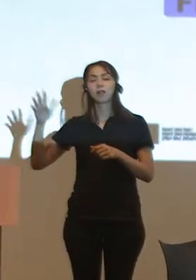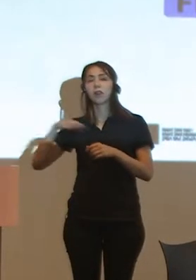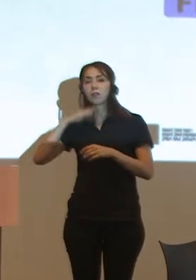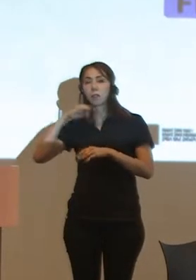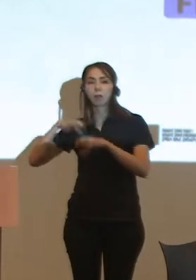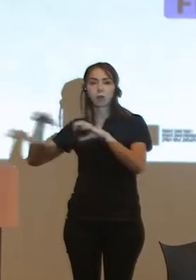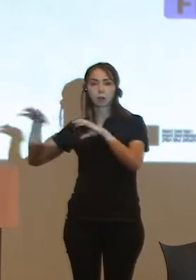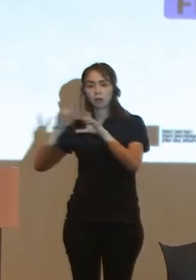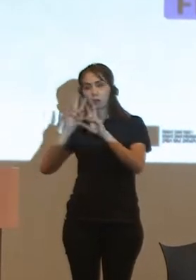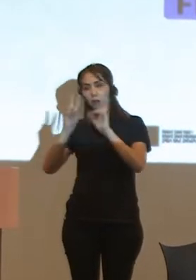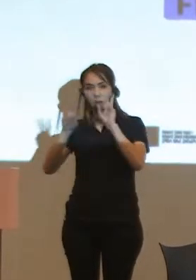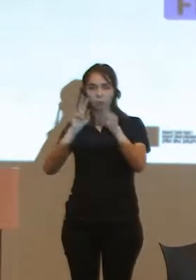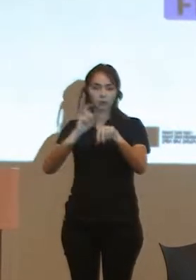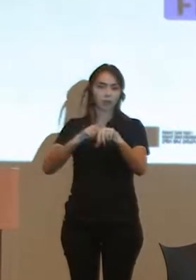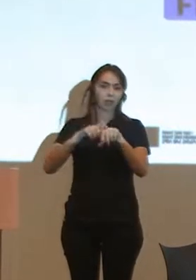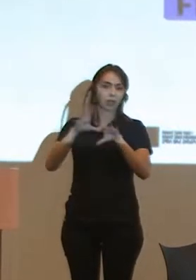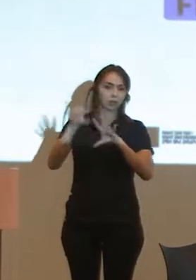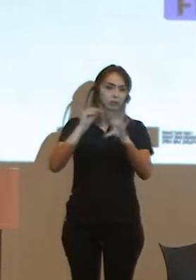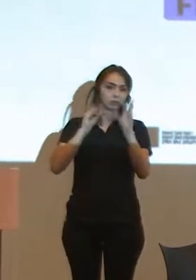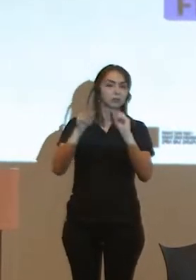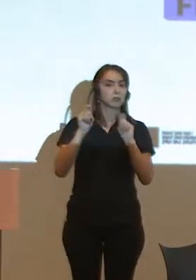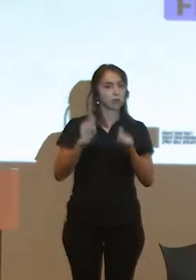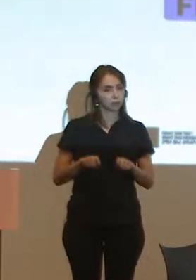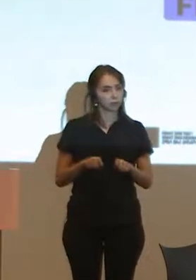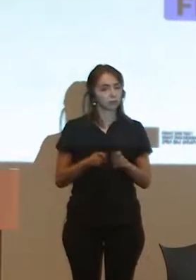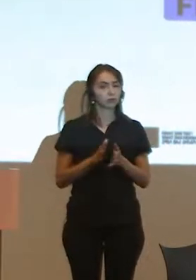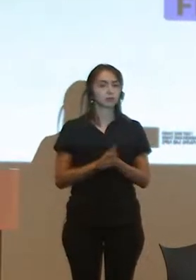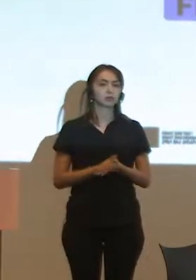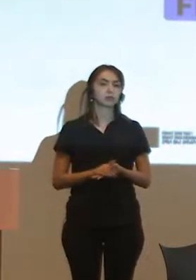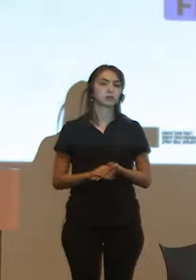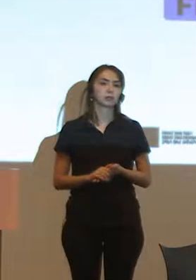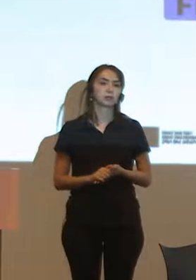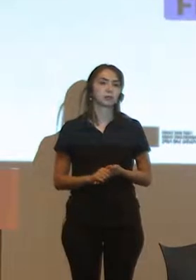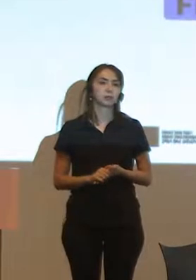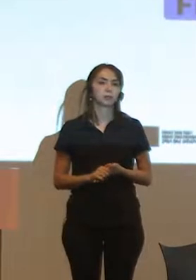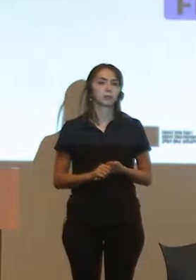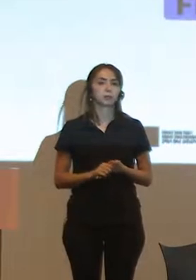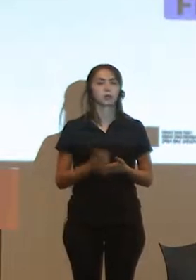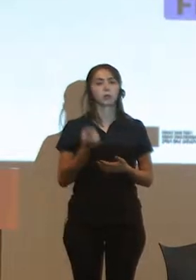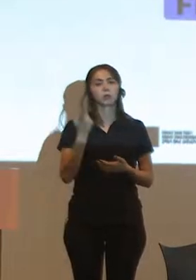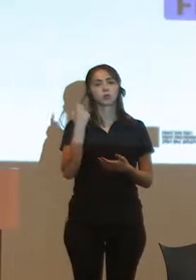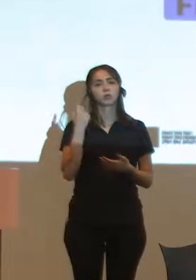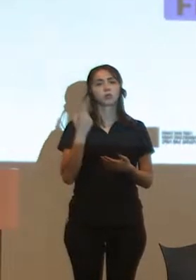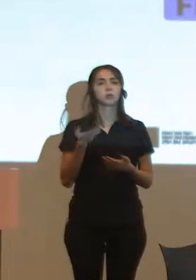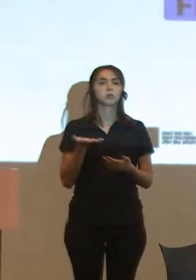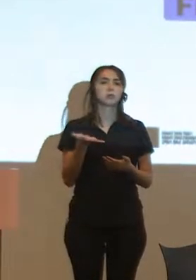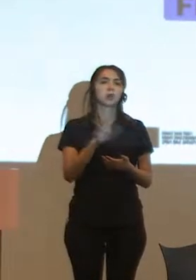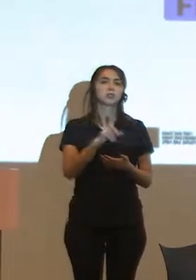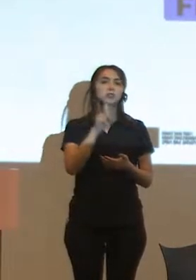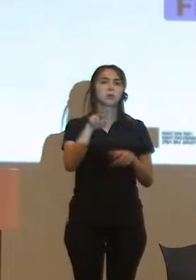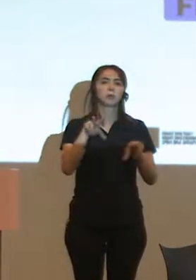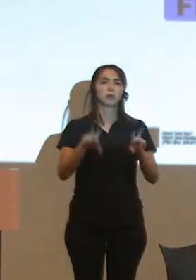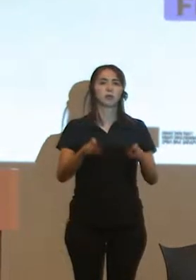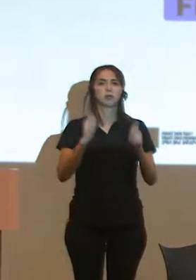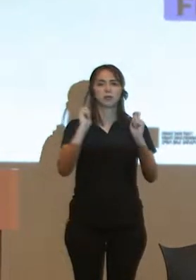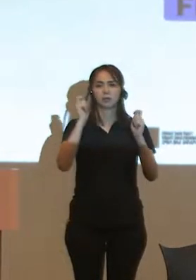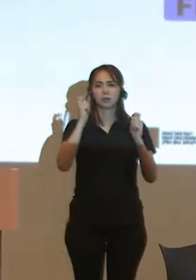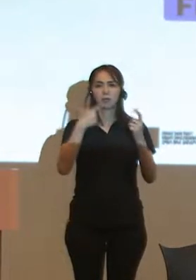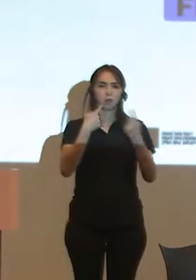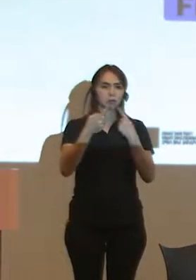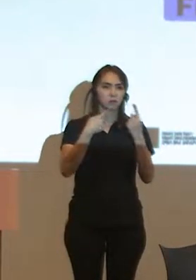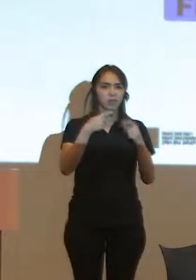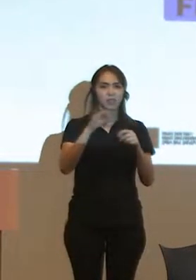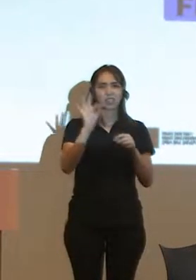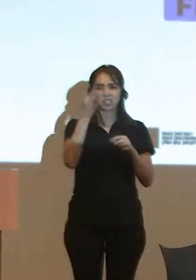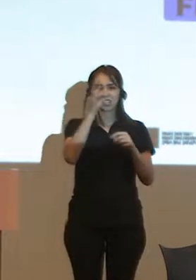uh actually yesterday in another session there was a picture of these green bandanas and